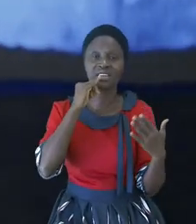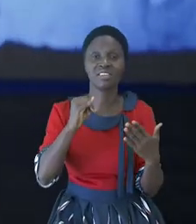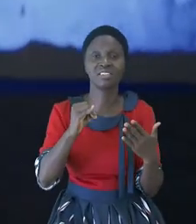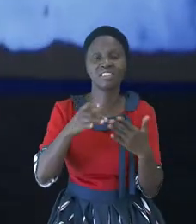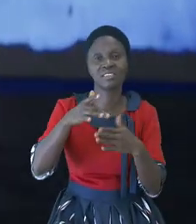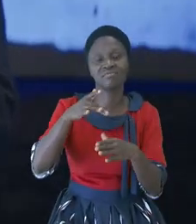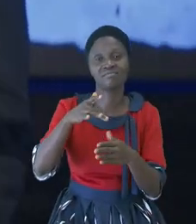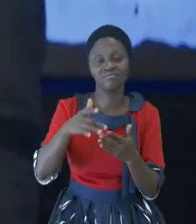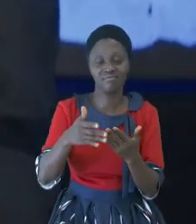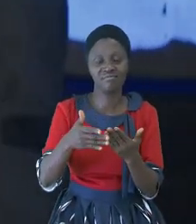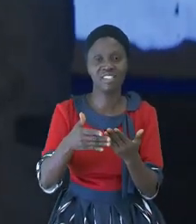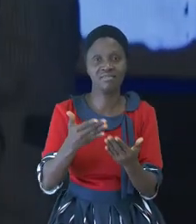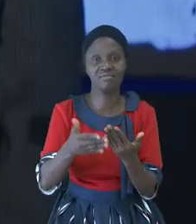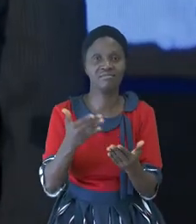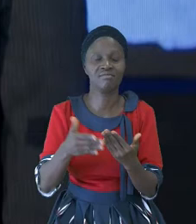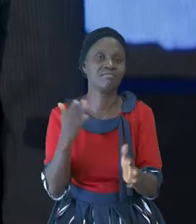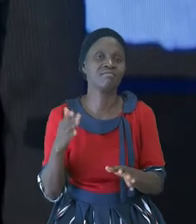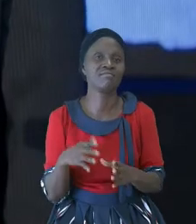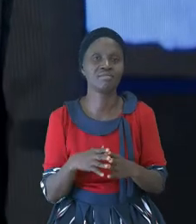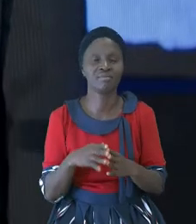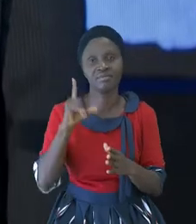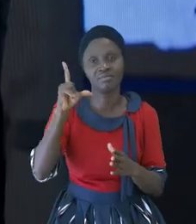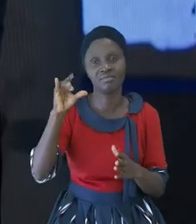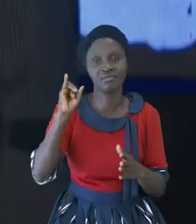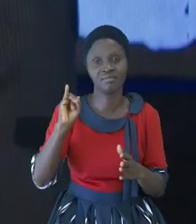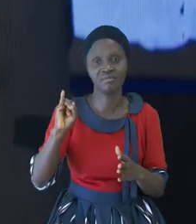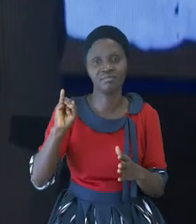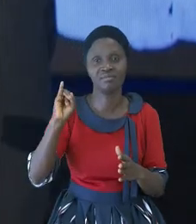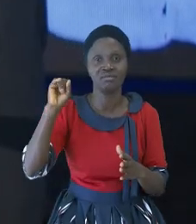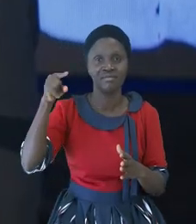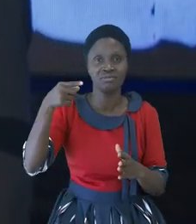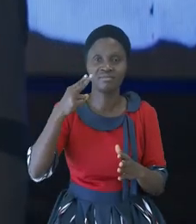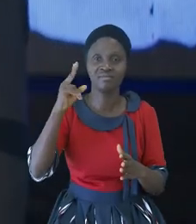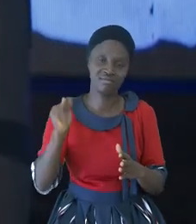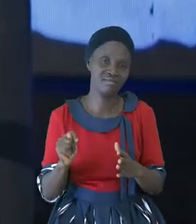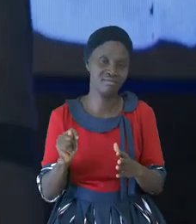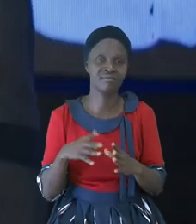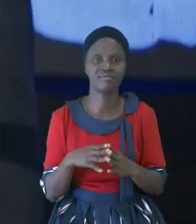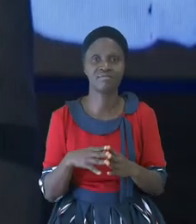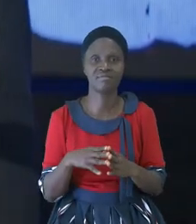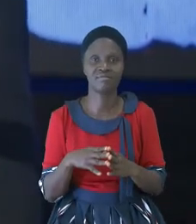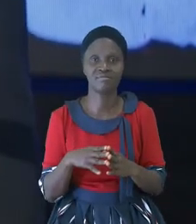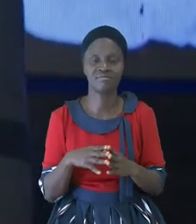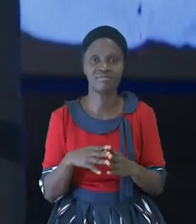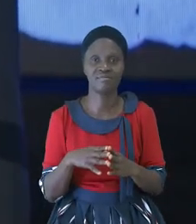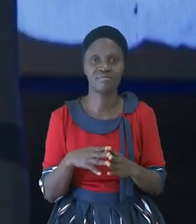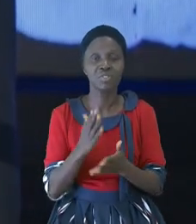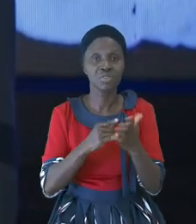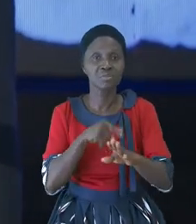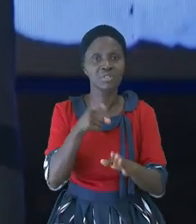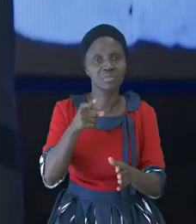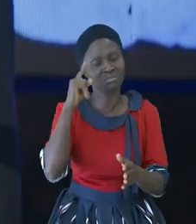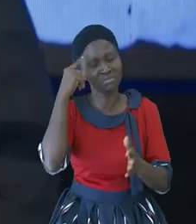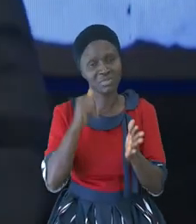like Moses, people come to the Lord and say, Lord, it's too heavy for me. I cannot bear the burden of